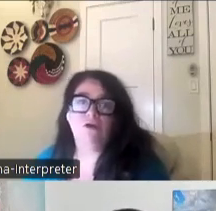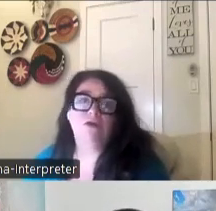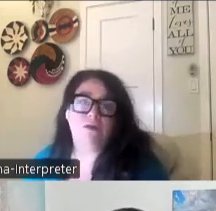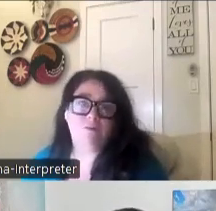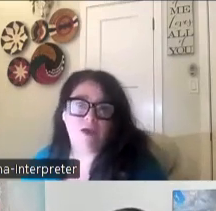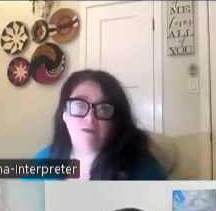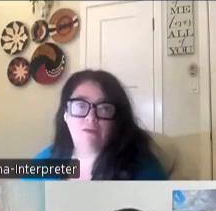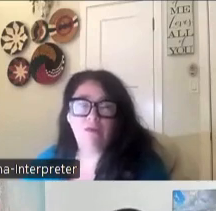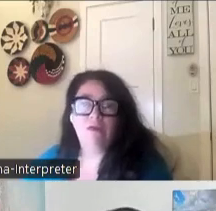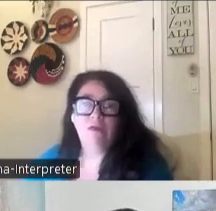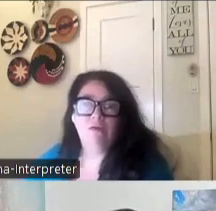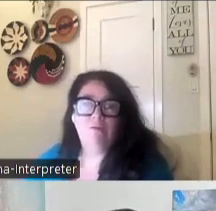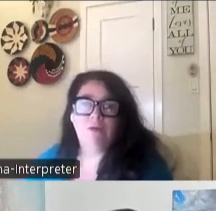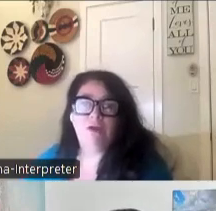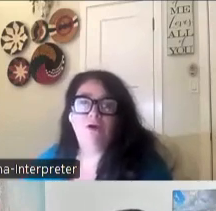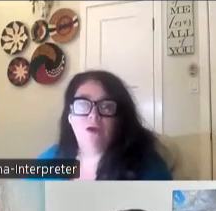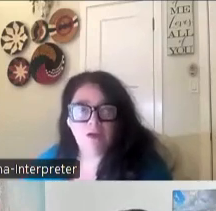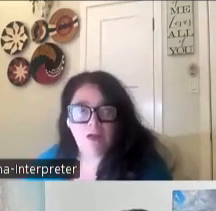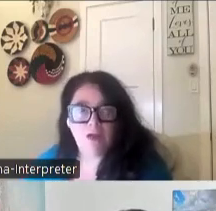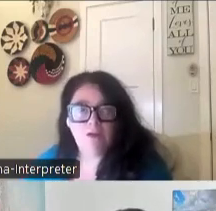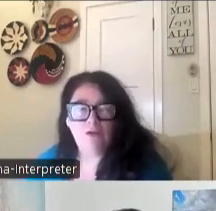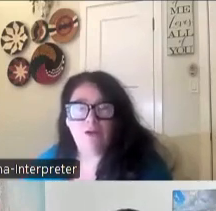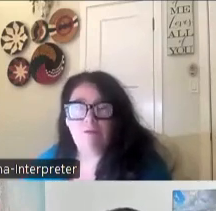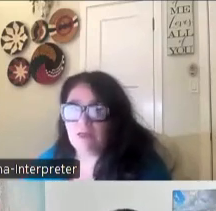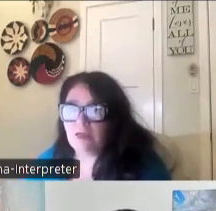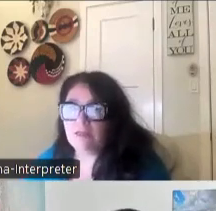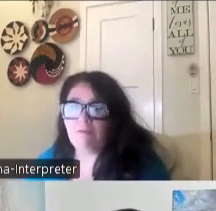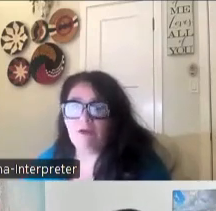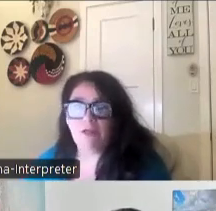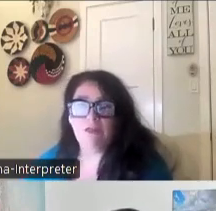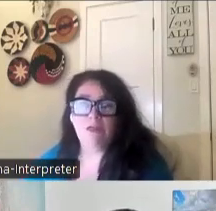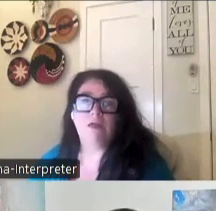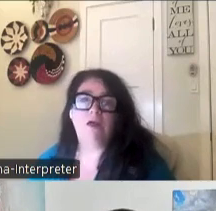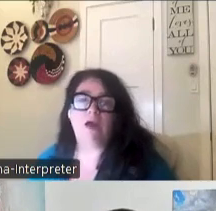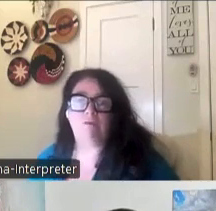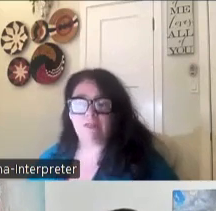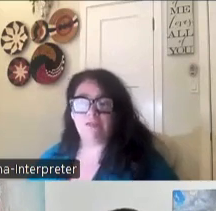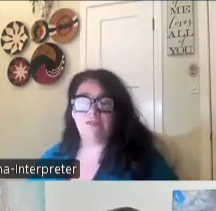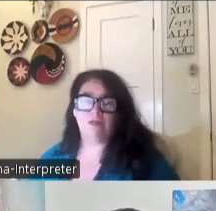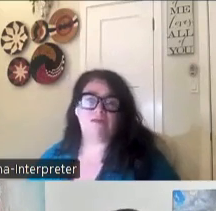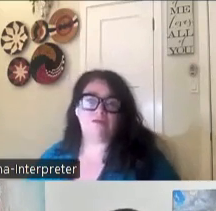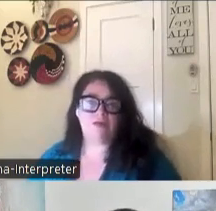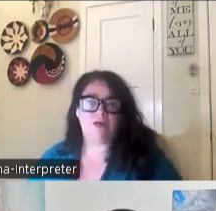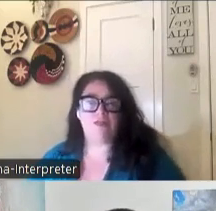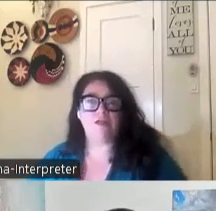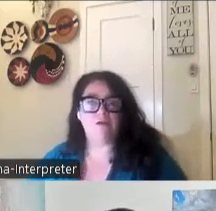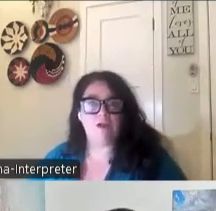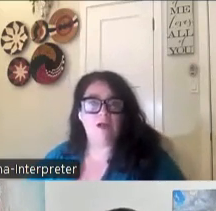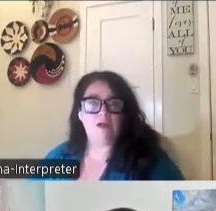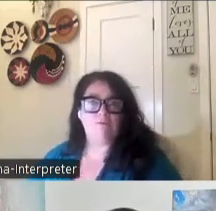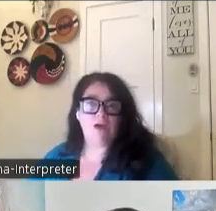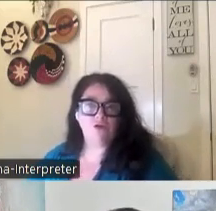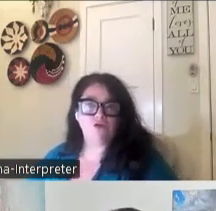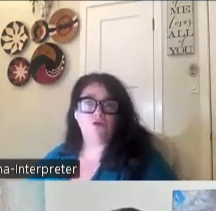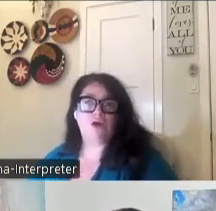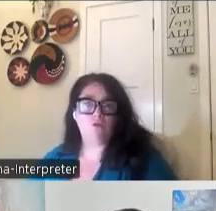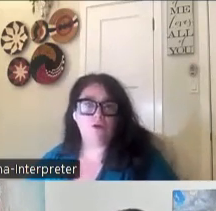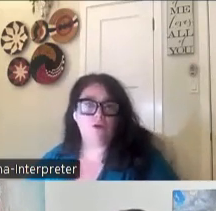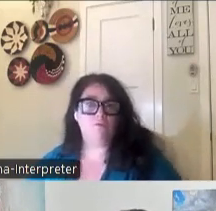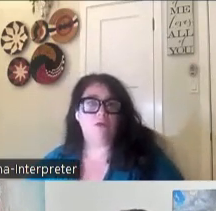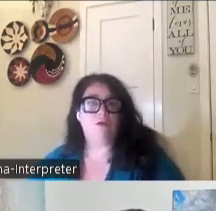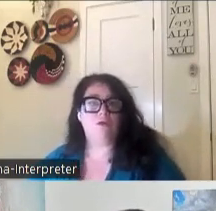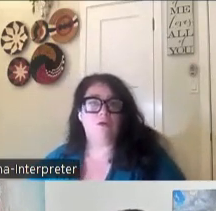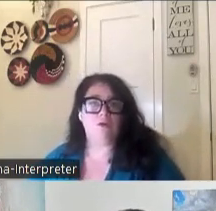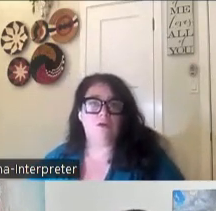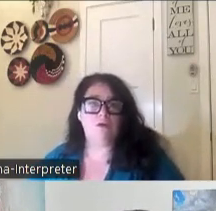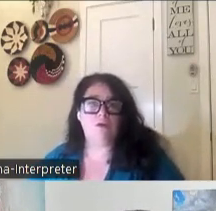still foggy in May and June in a lot of the places where it's long been foggy along the coast in May and June. So this